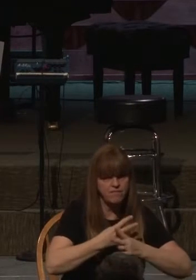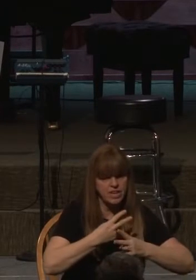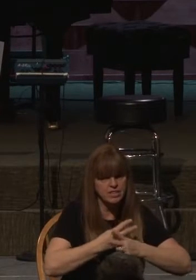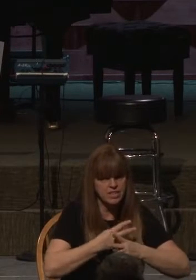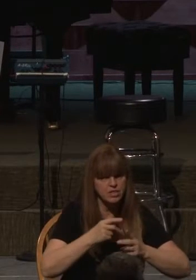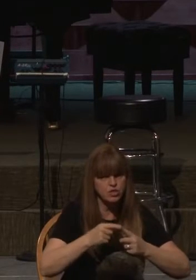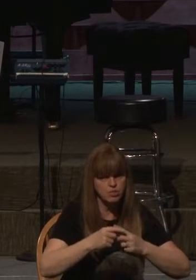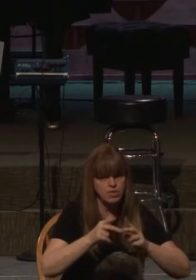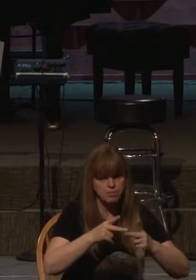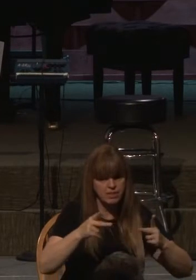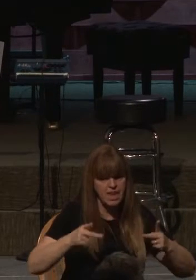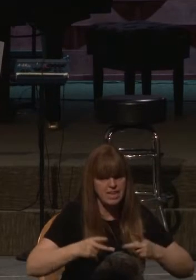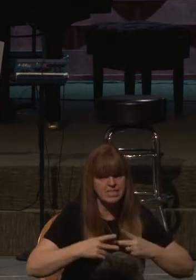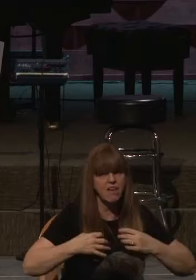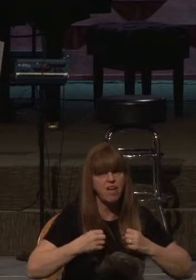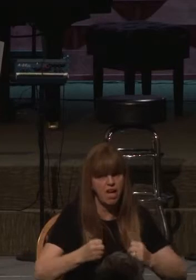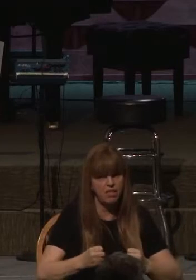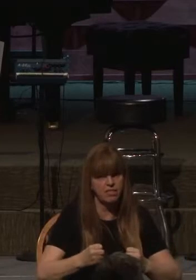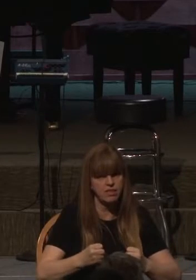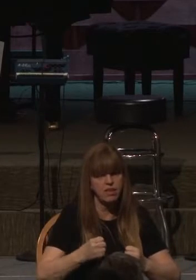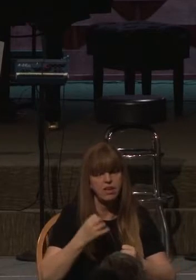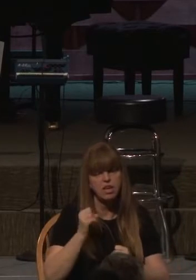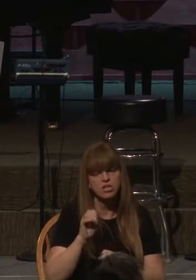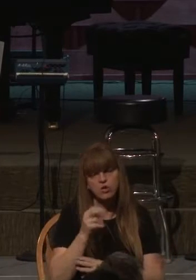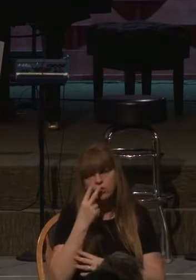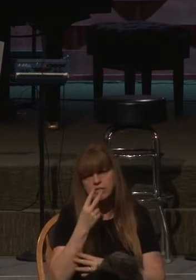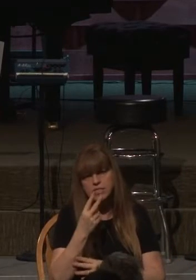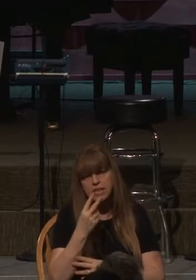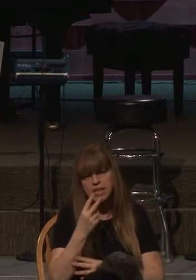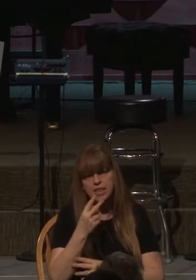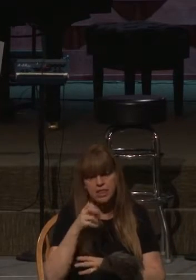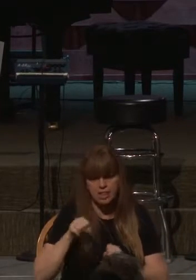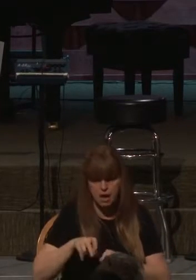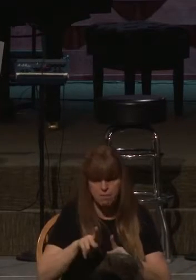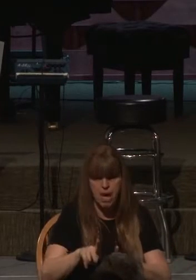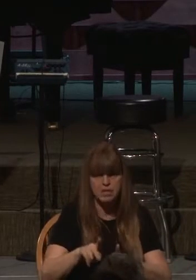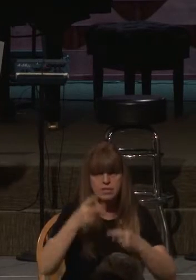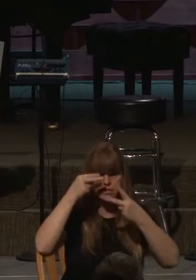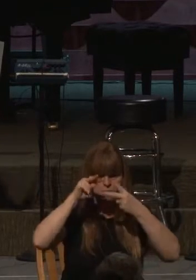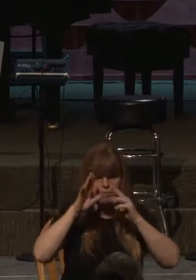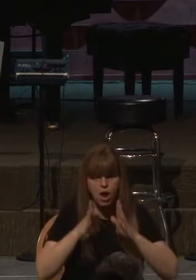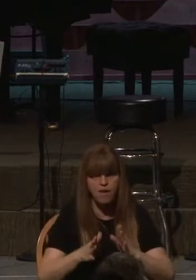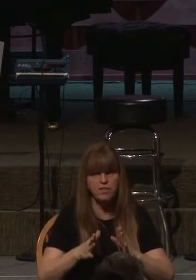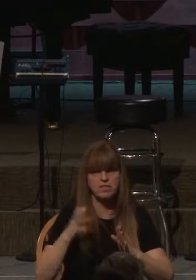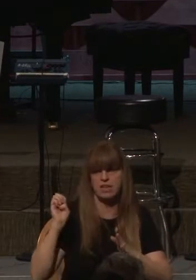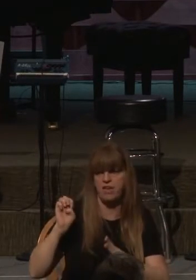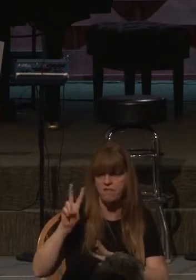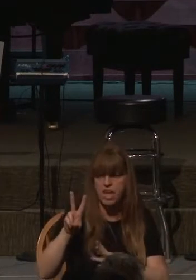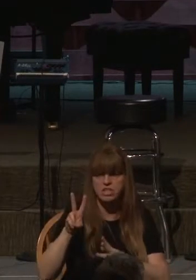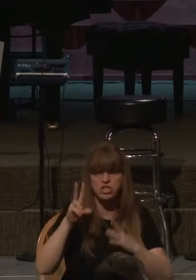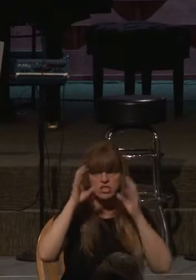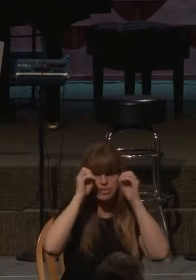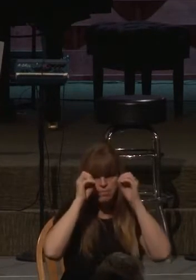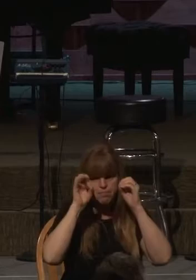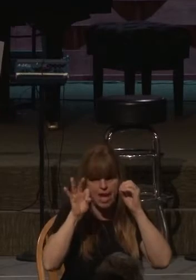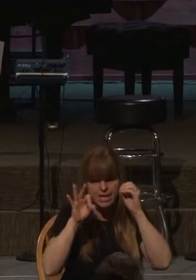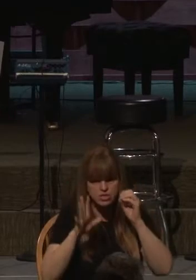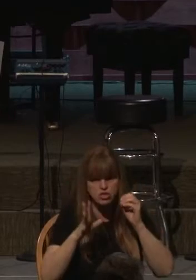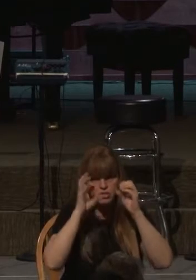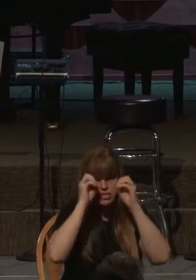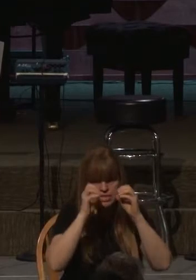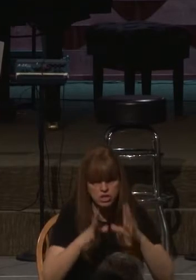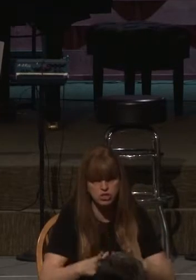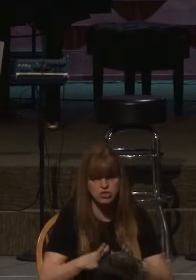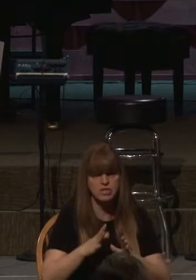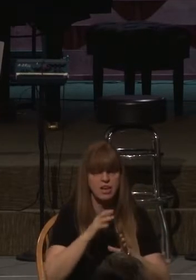to its place of health. So when you see that the apostles and the prophets and the evangelists and the pastors and teachers are there to equip God's